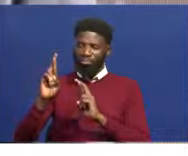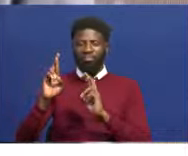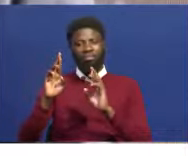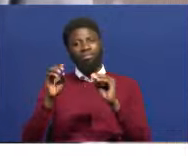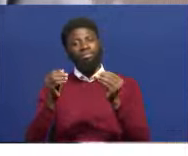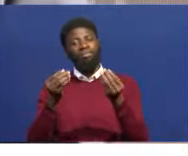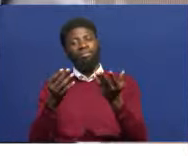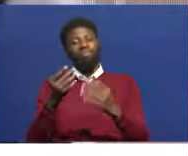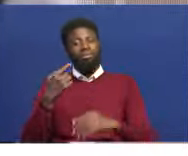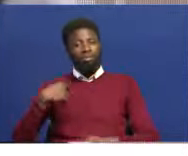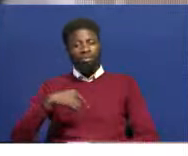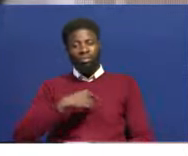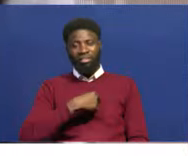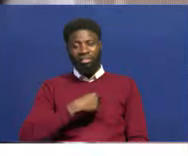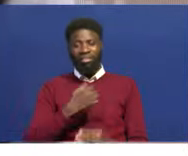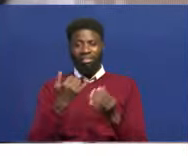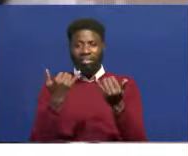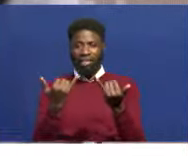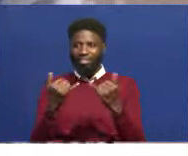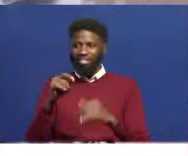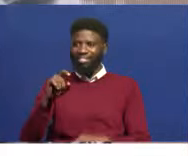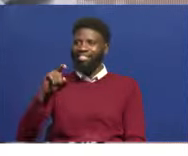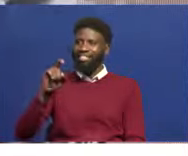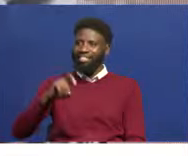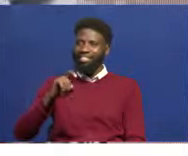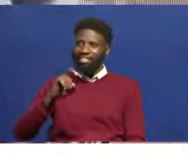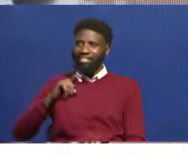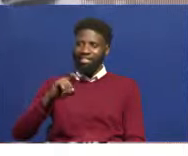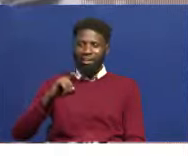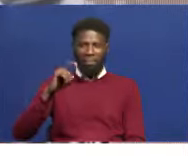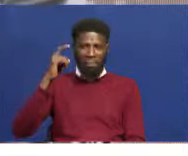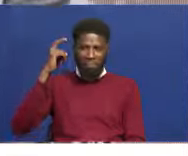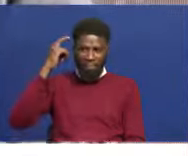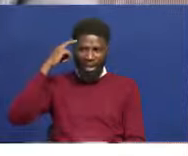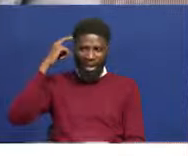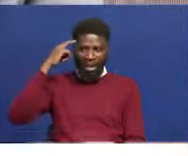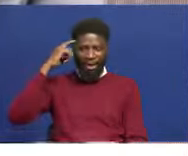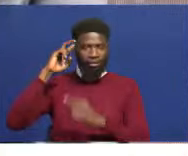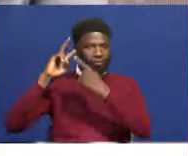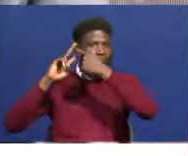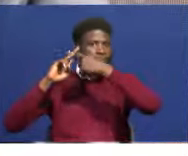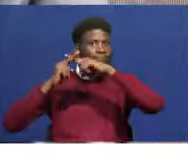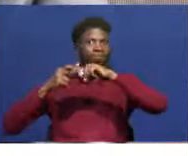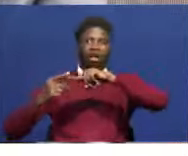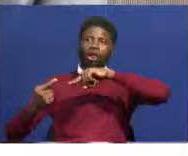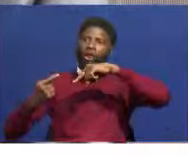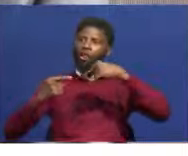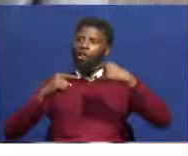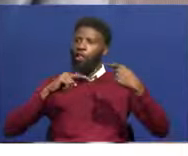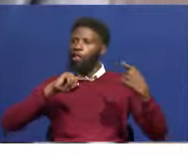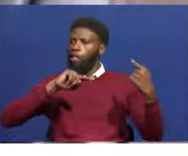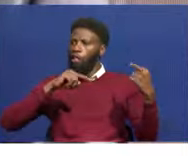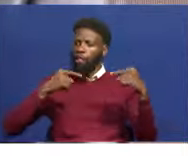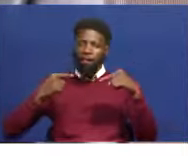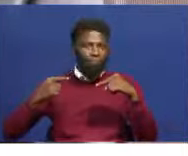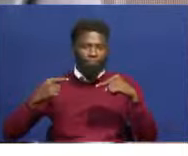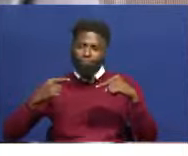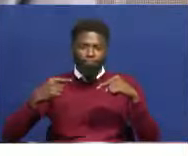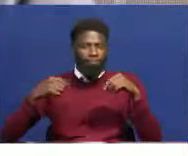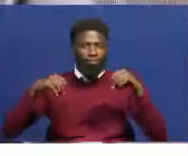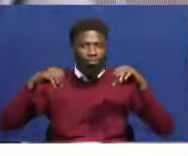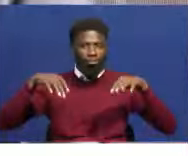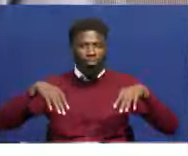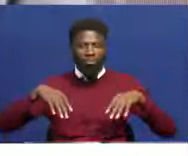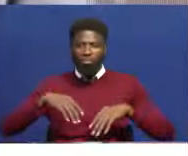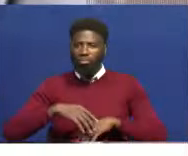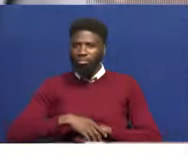we need to leave the mindset of conflict. We need to stop seeing ourselves as